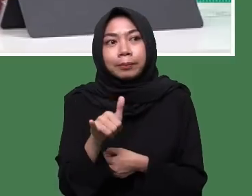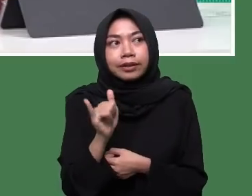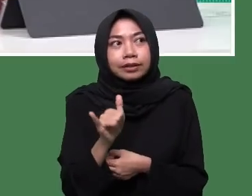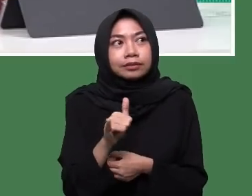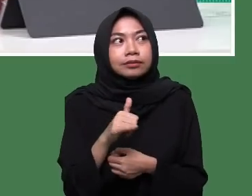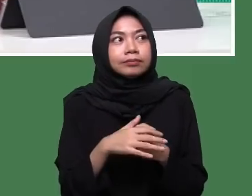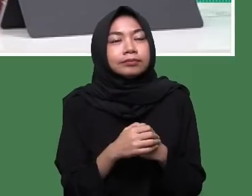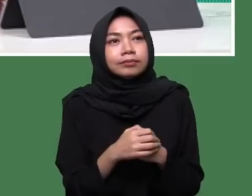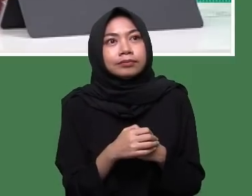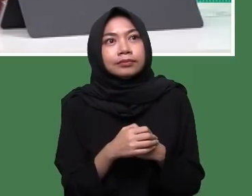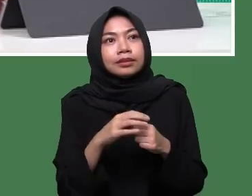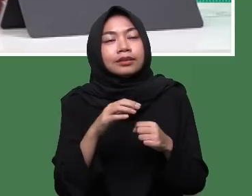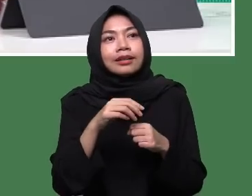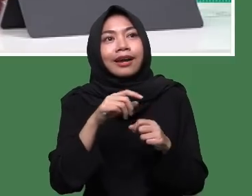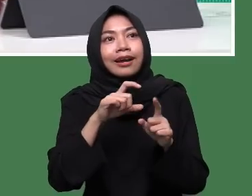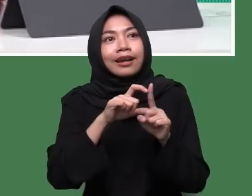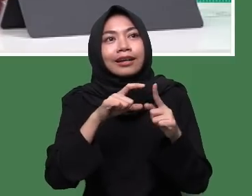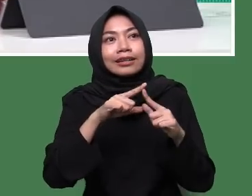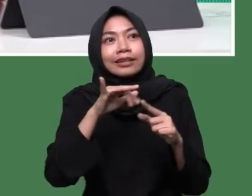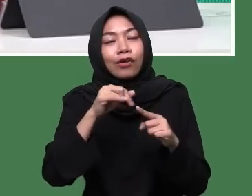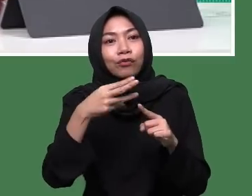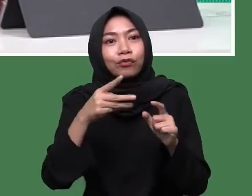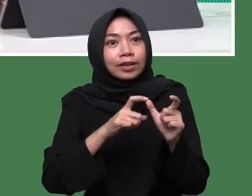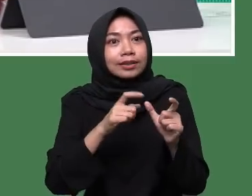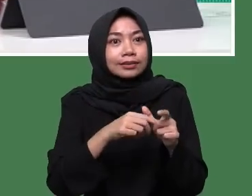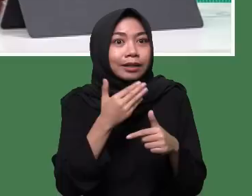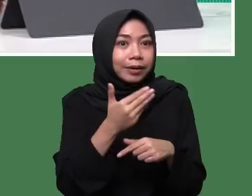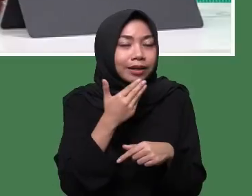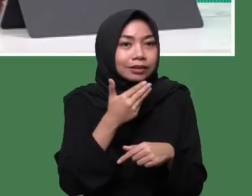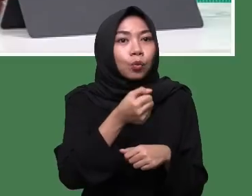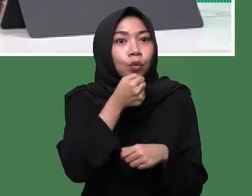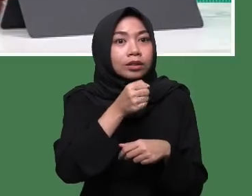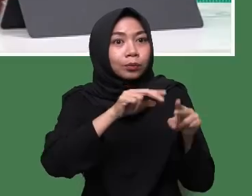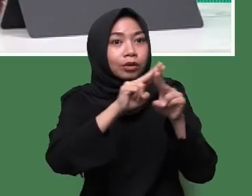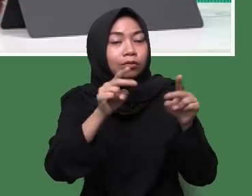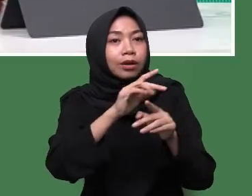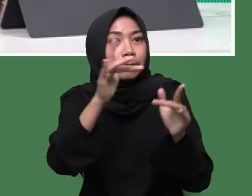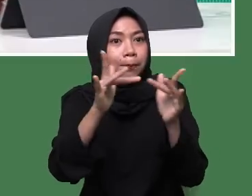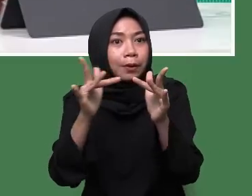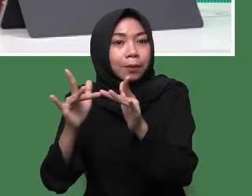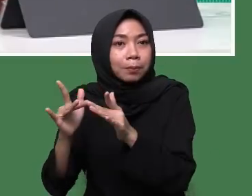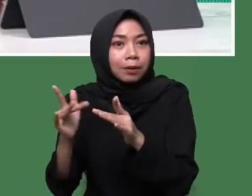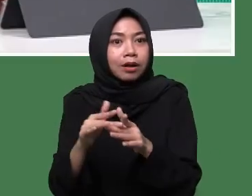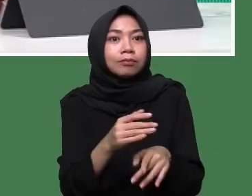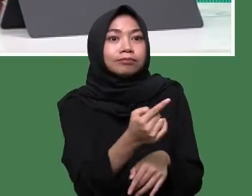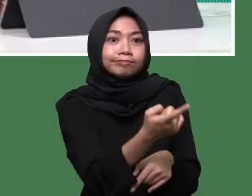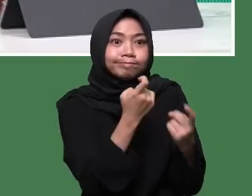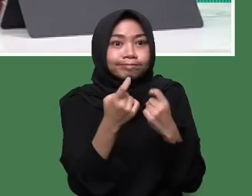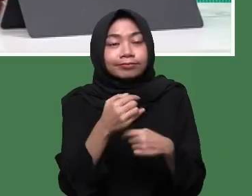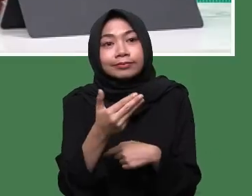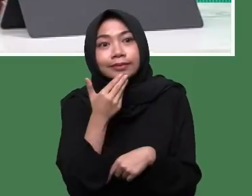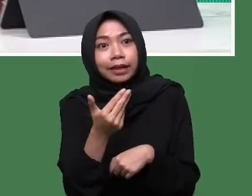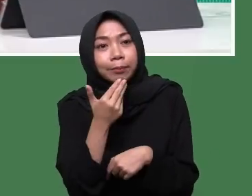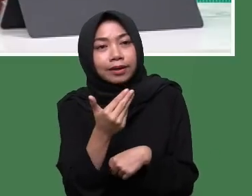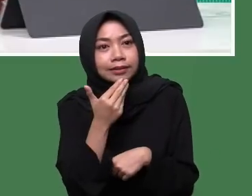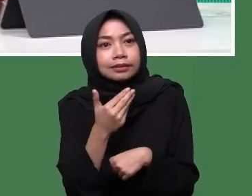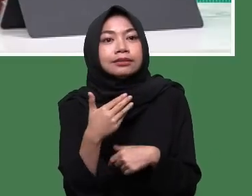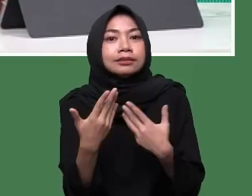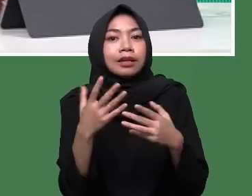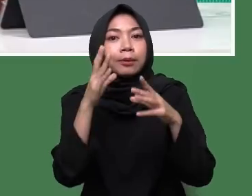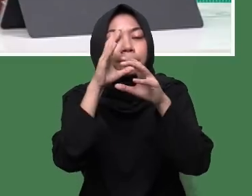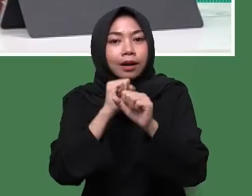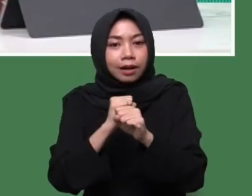much, Ed Davis, and all of the international journalists who joined with this press briefing. And I hope